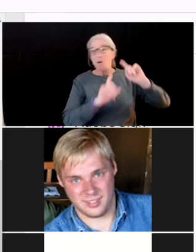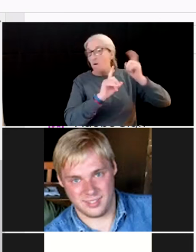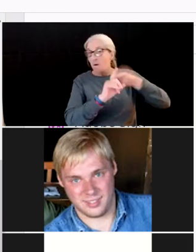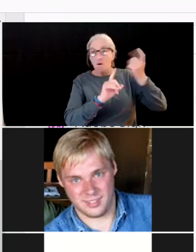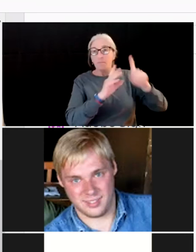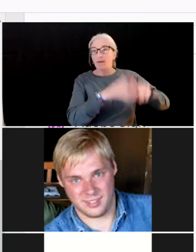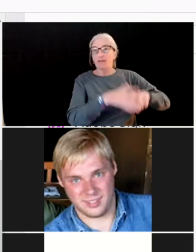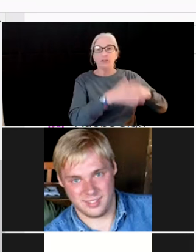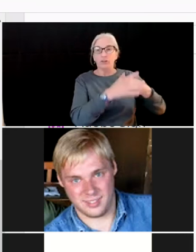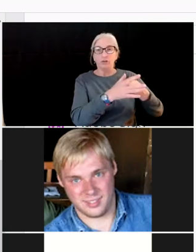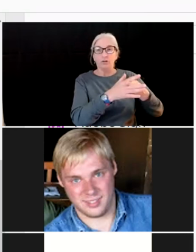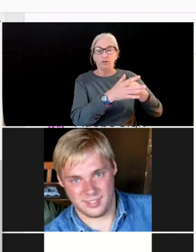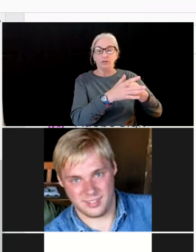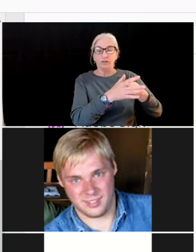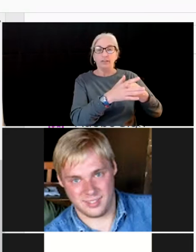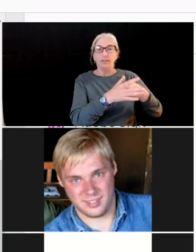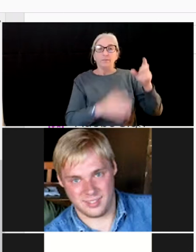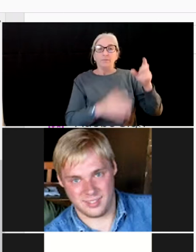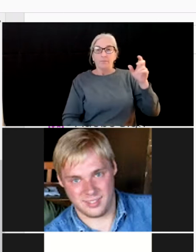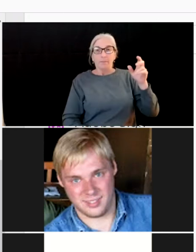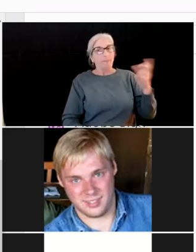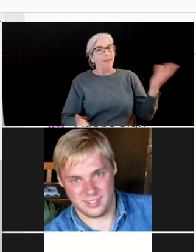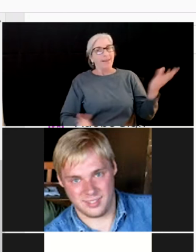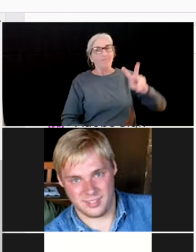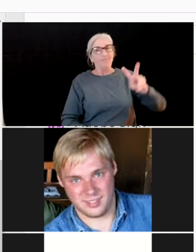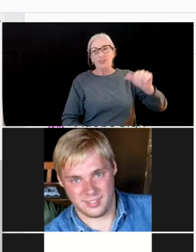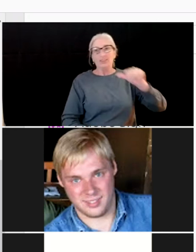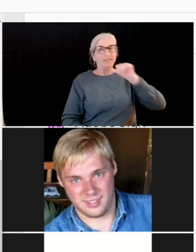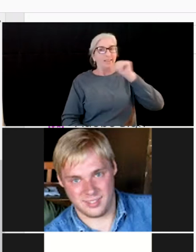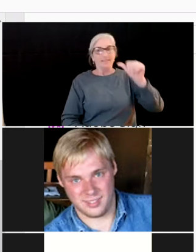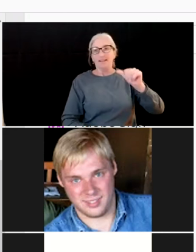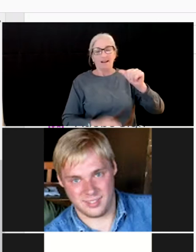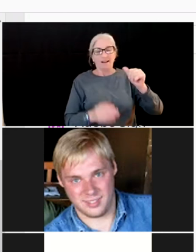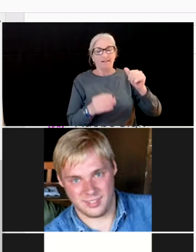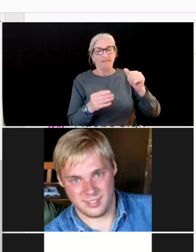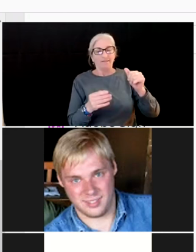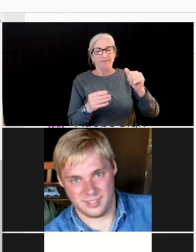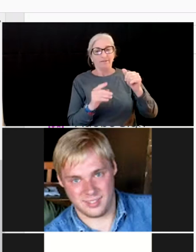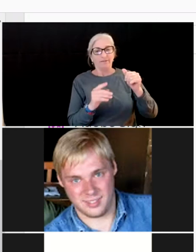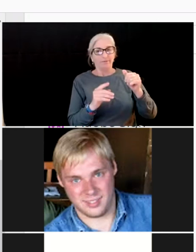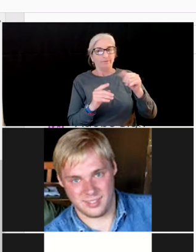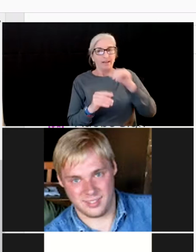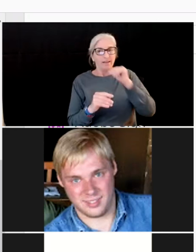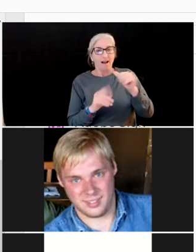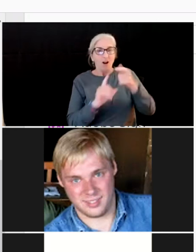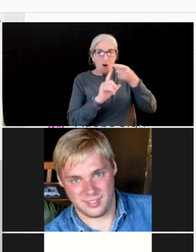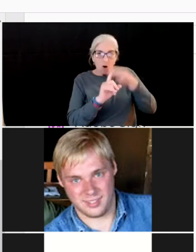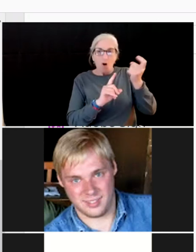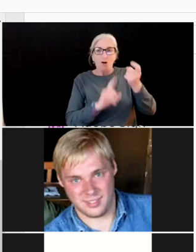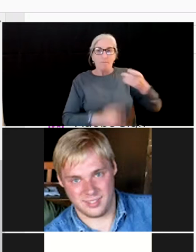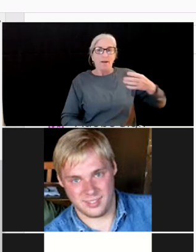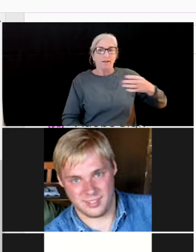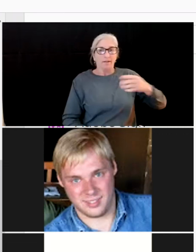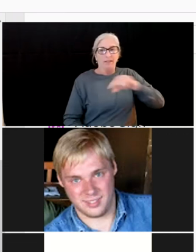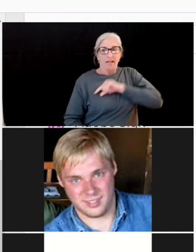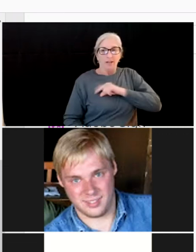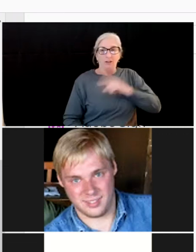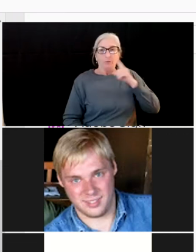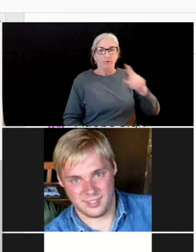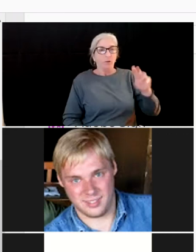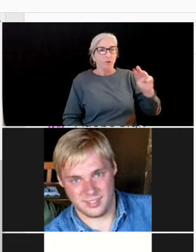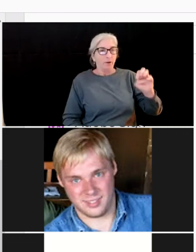automatically eligible for Medicaid. Unfortunately, Virginia is not one of those states yet. Hopefully that changes in the future. But